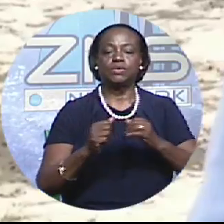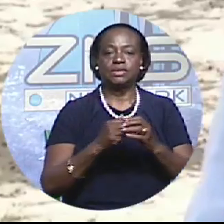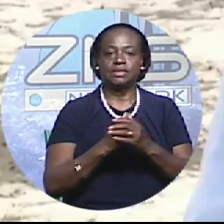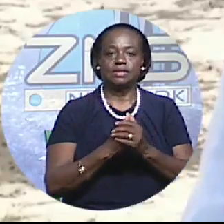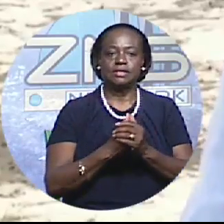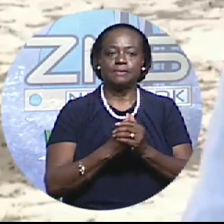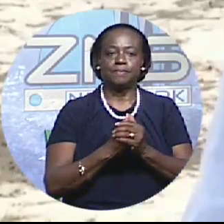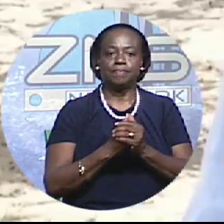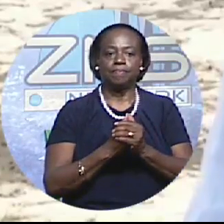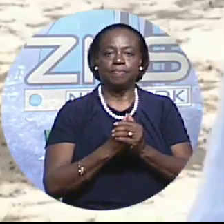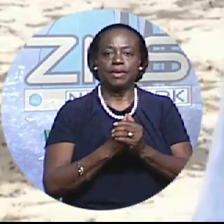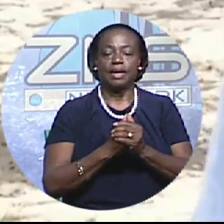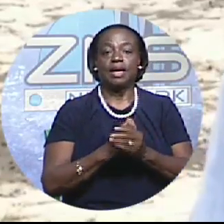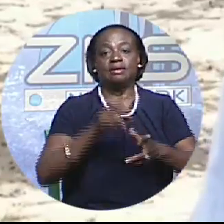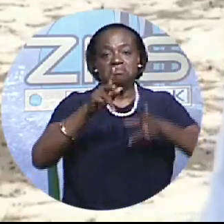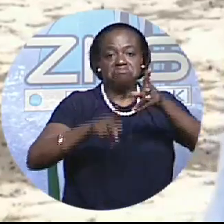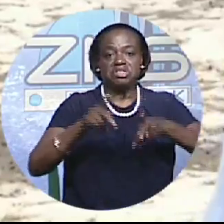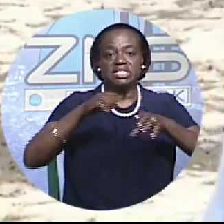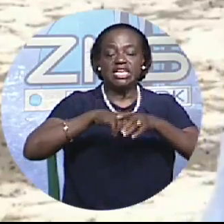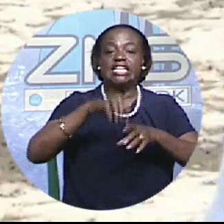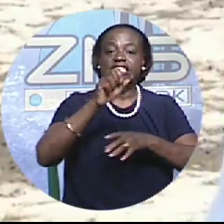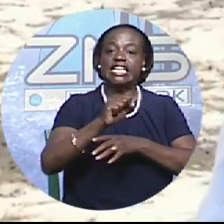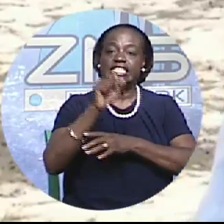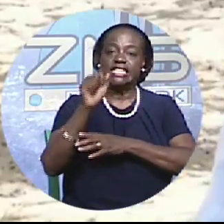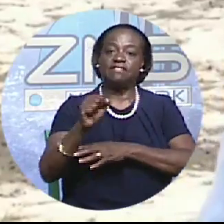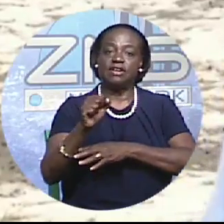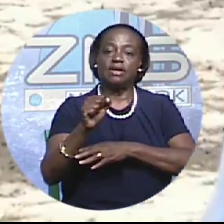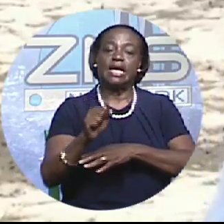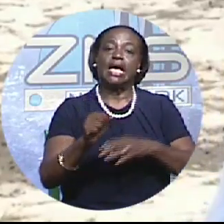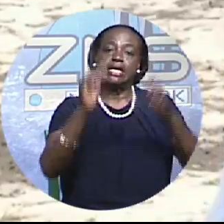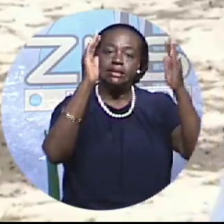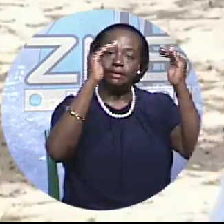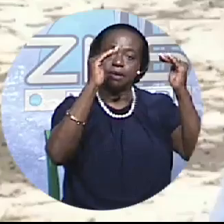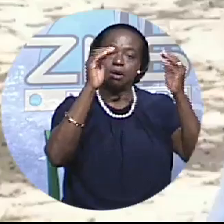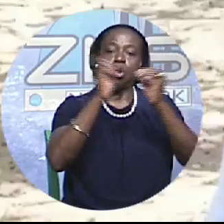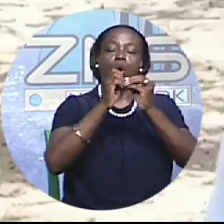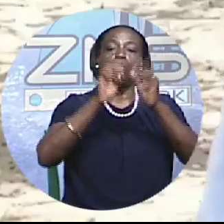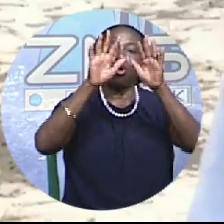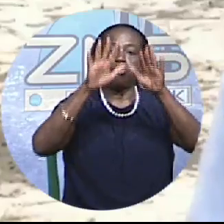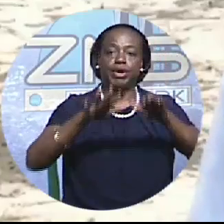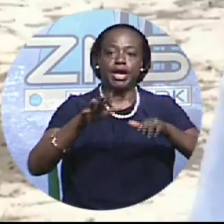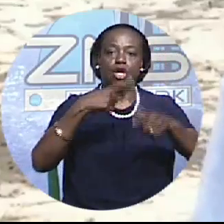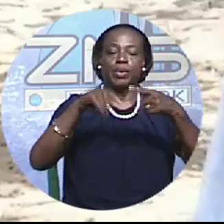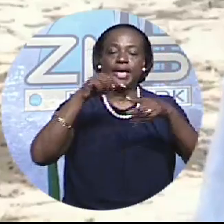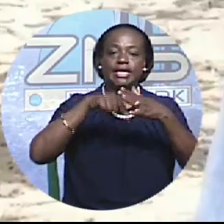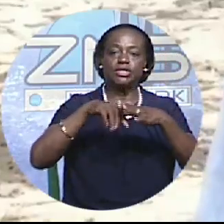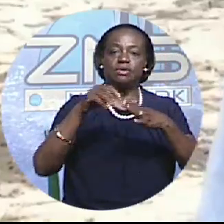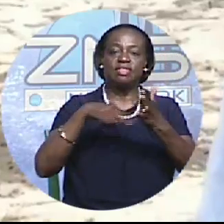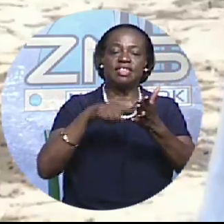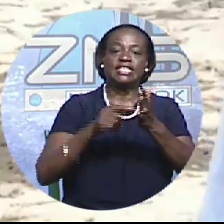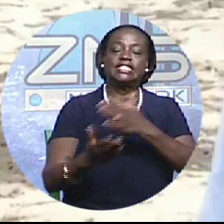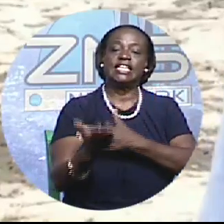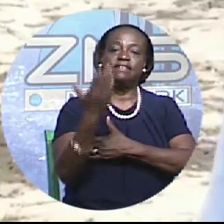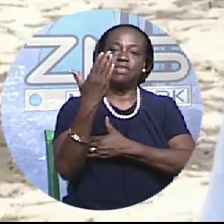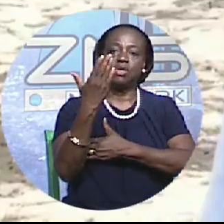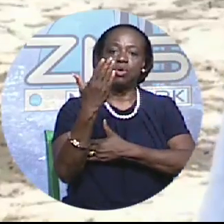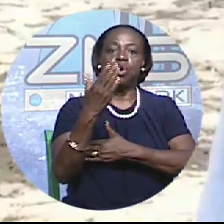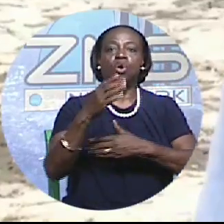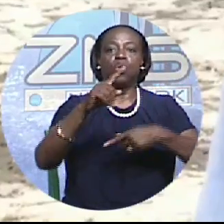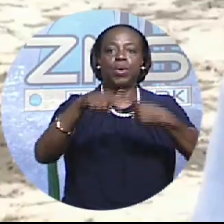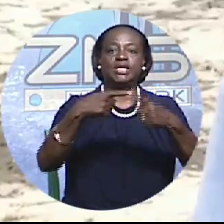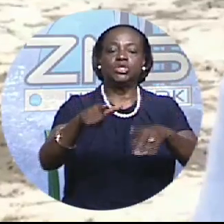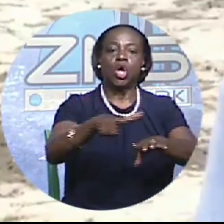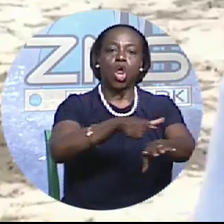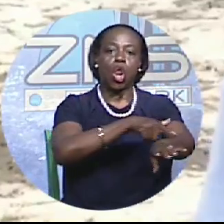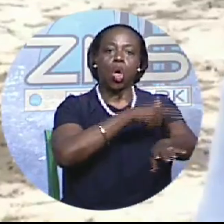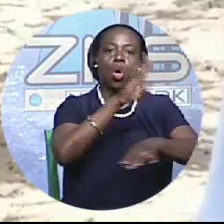and residents in San Salvador are anticipating more rain going into this evening. We went to the settlement of Long Bay,